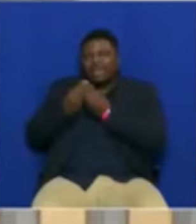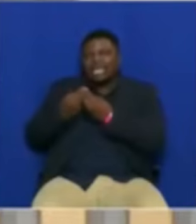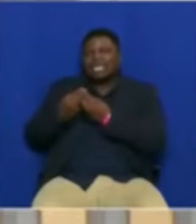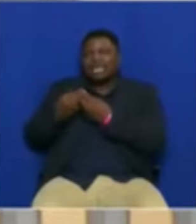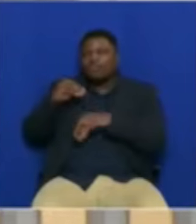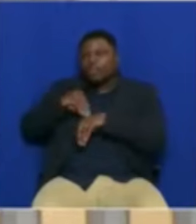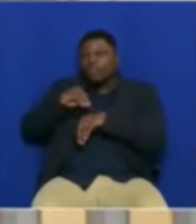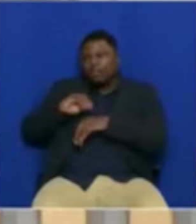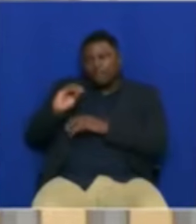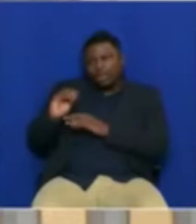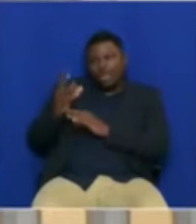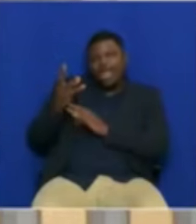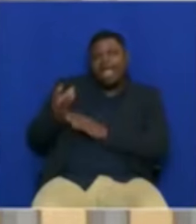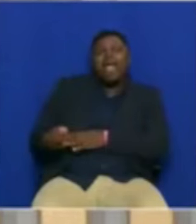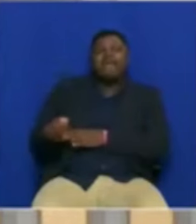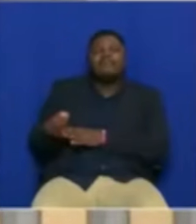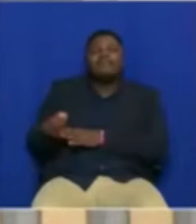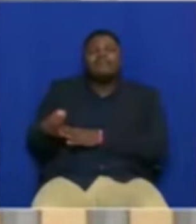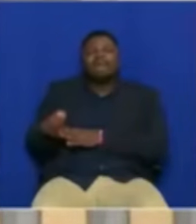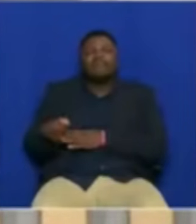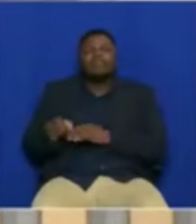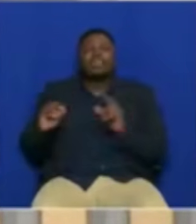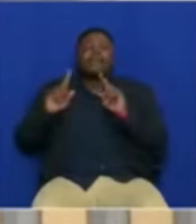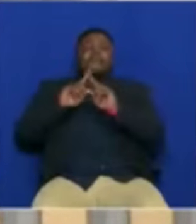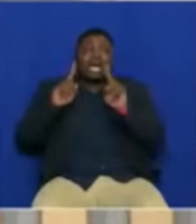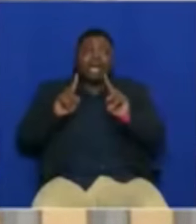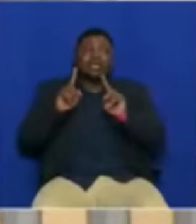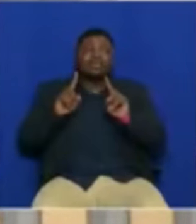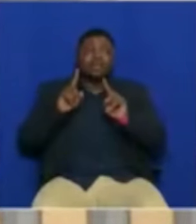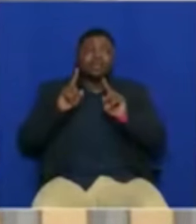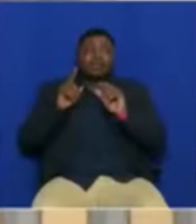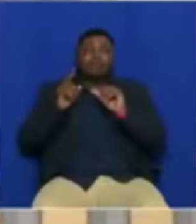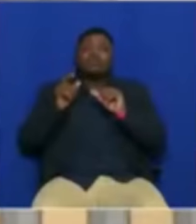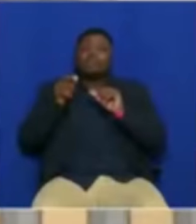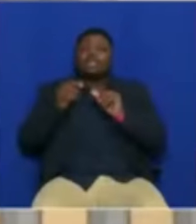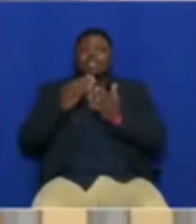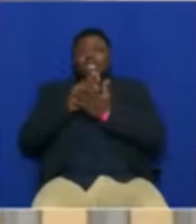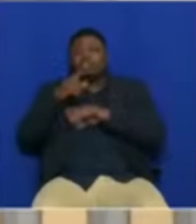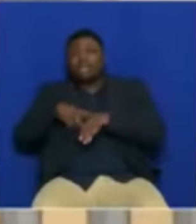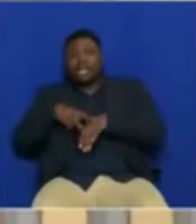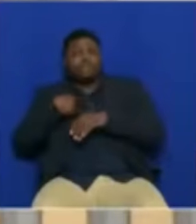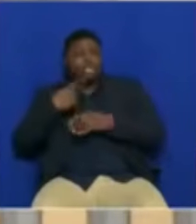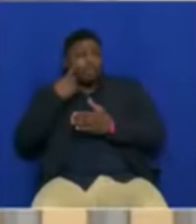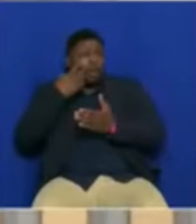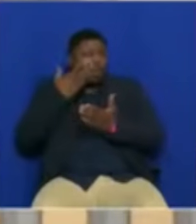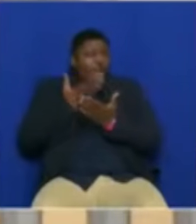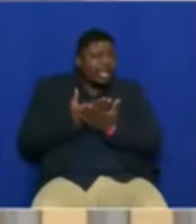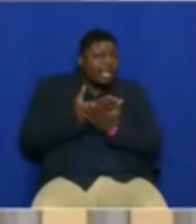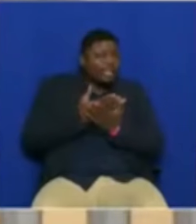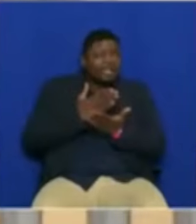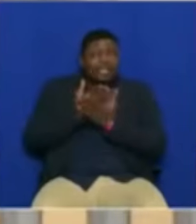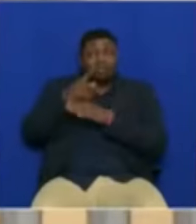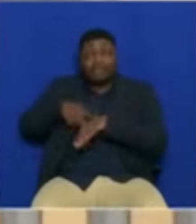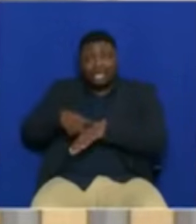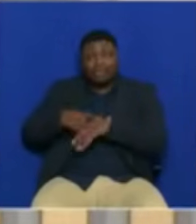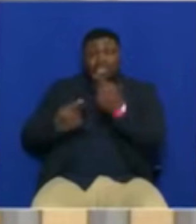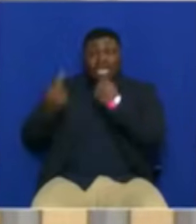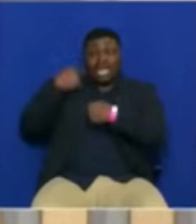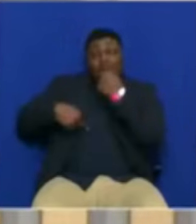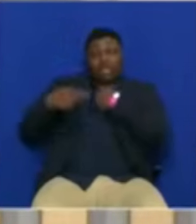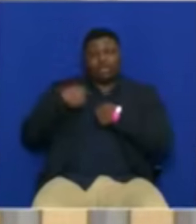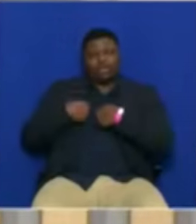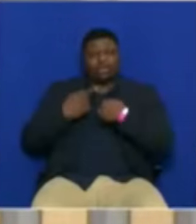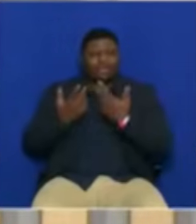the one time I'm a witness, and another time I'm an accused. So bear me when I respond with that, because for